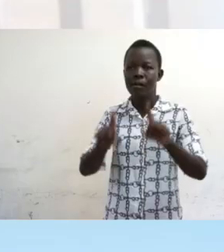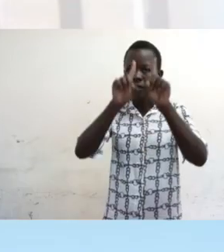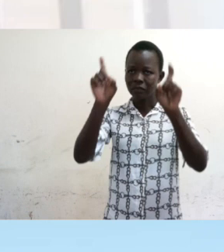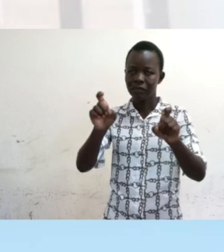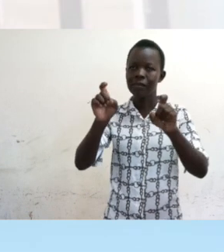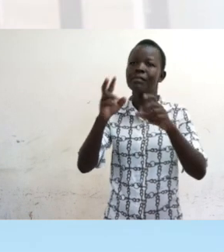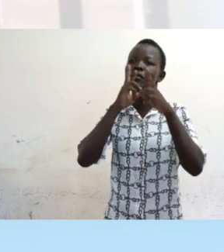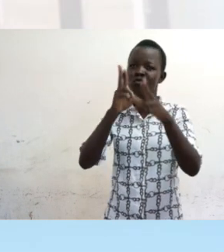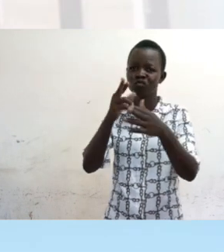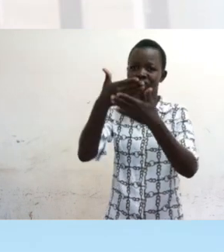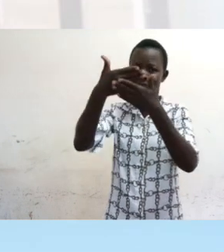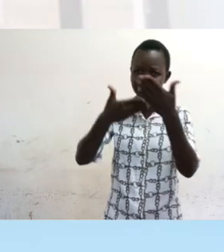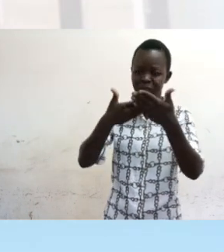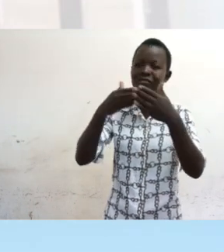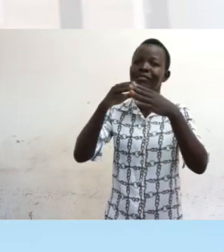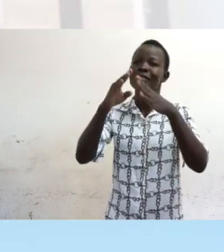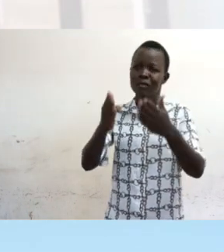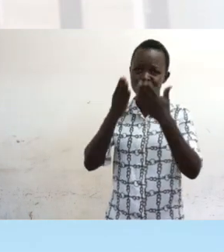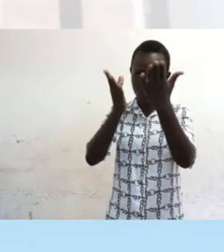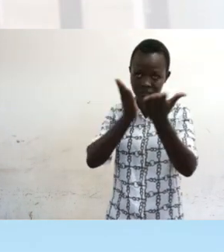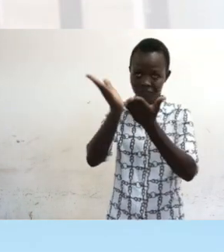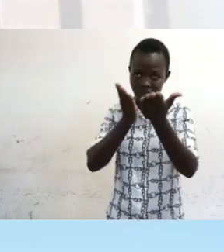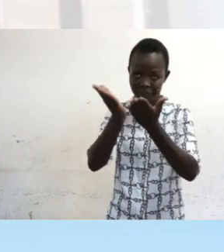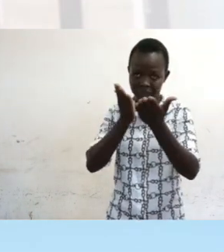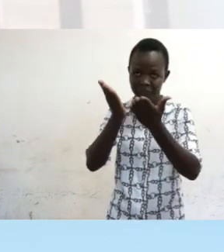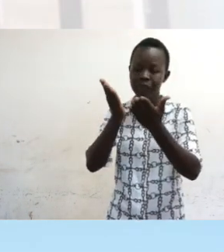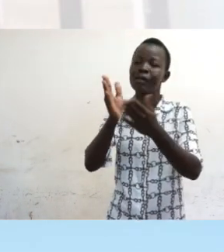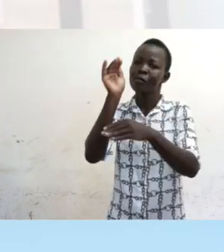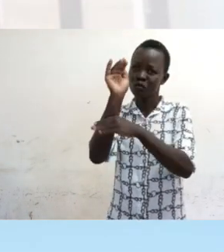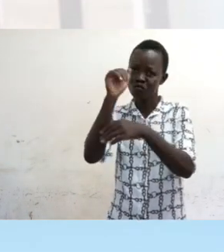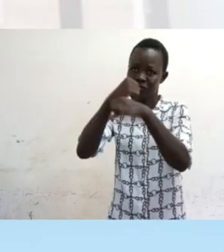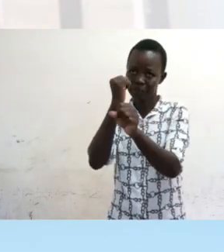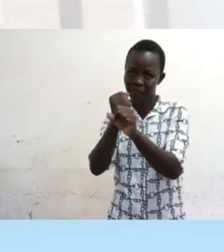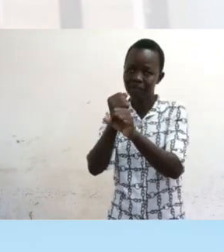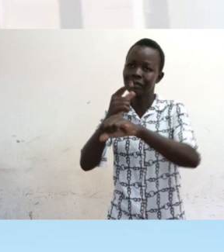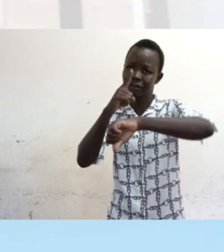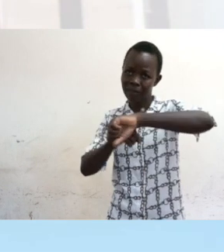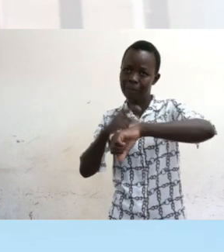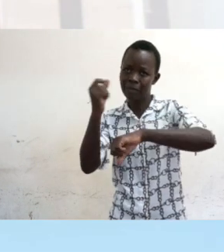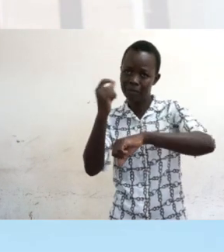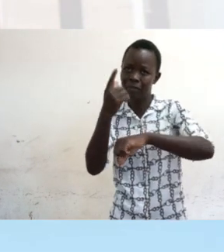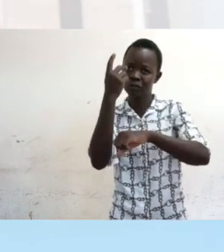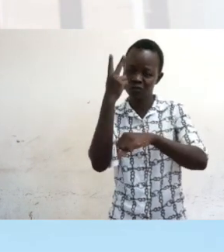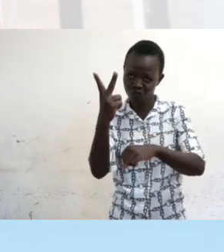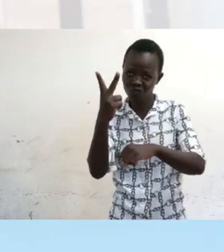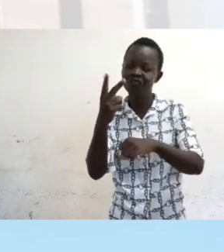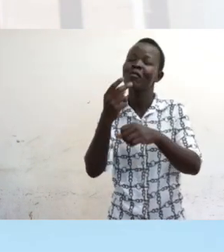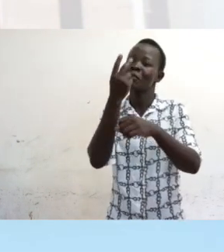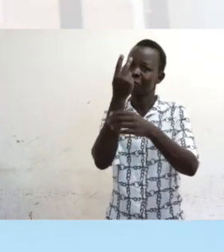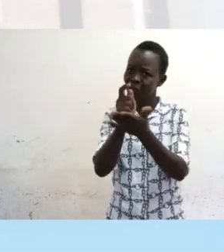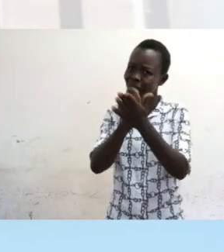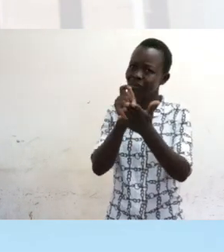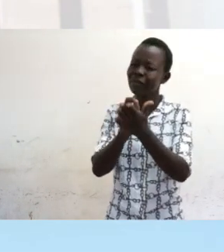For issuance of examination results, slip or transcript service, you are required to make a request. The charges are free